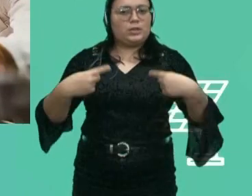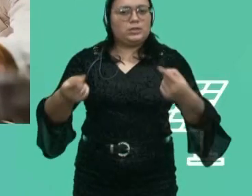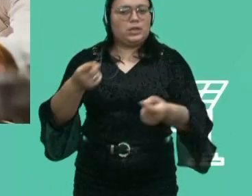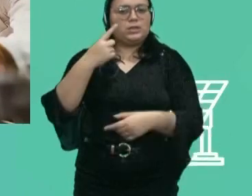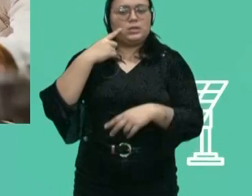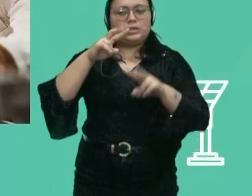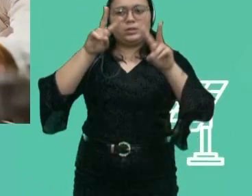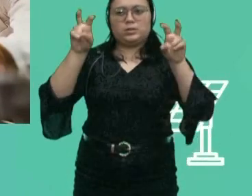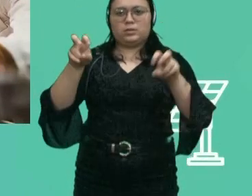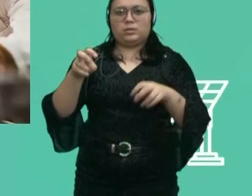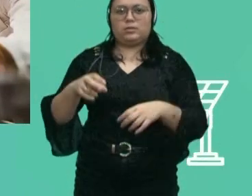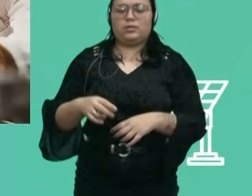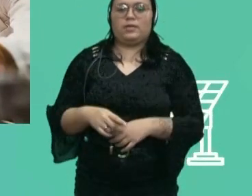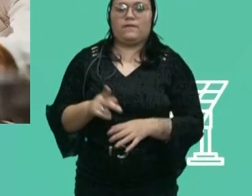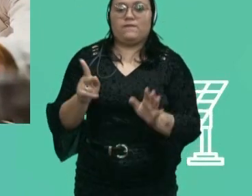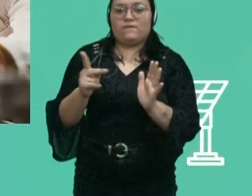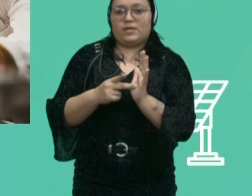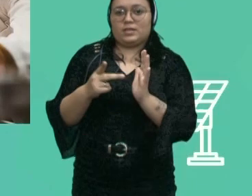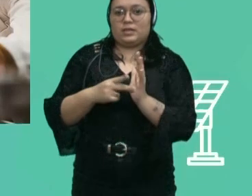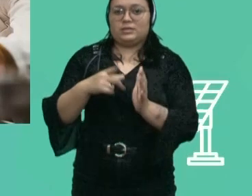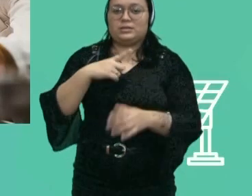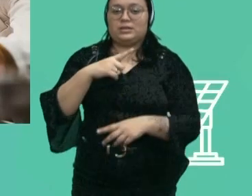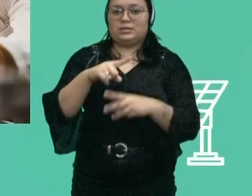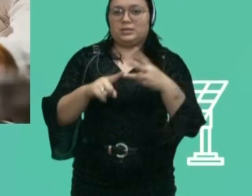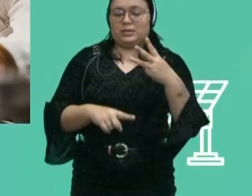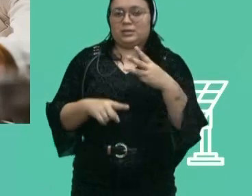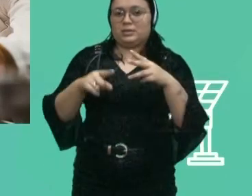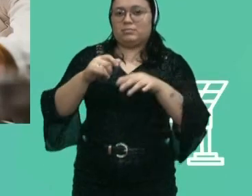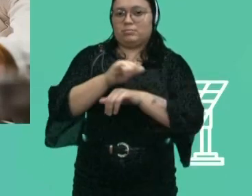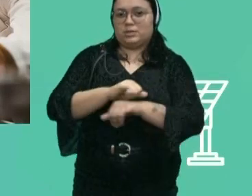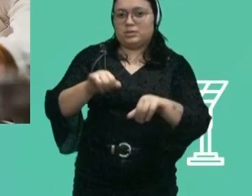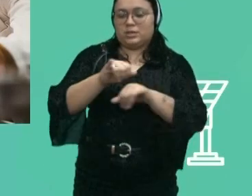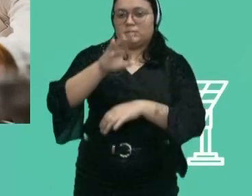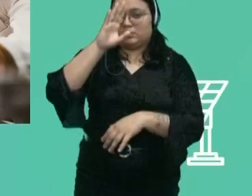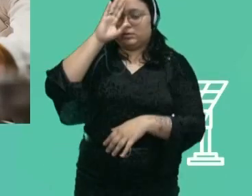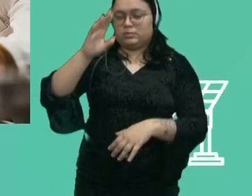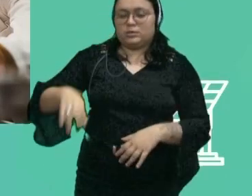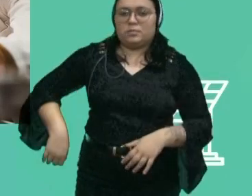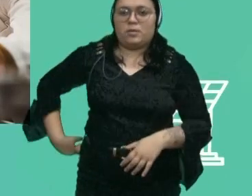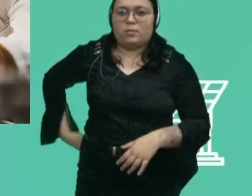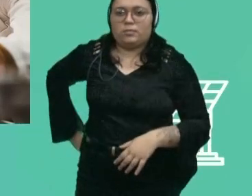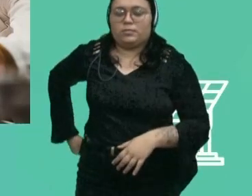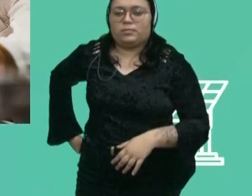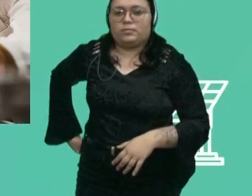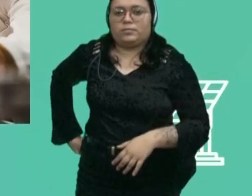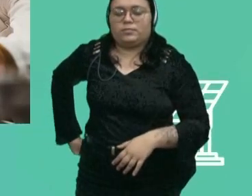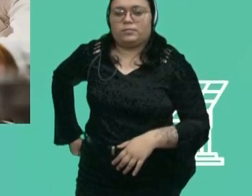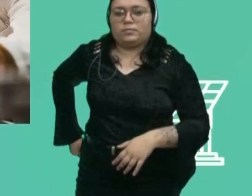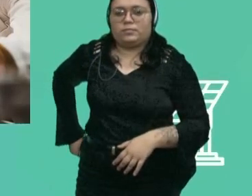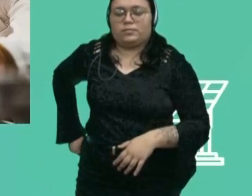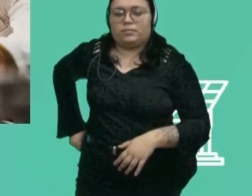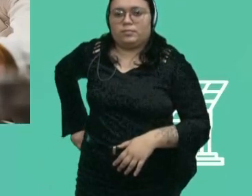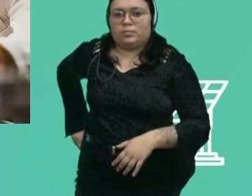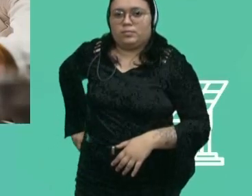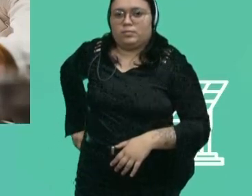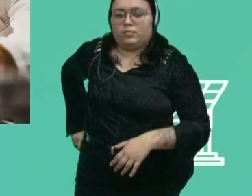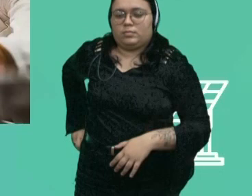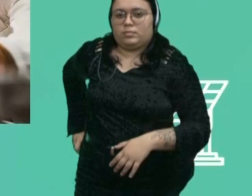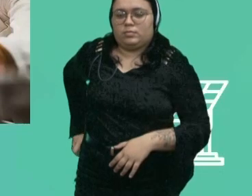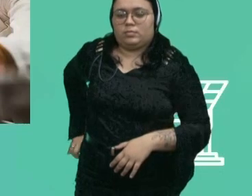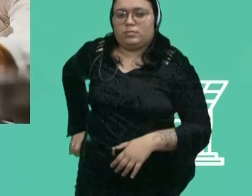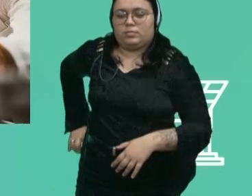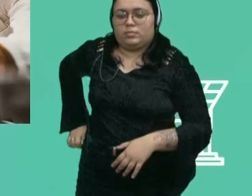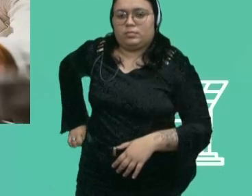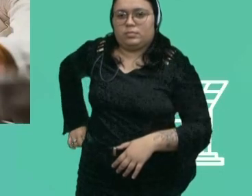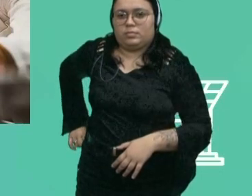here actually for over 18 years, and this is the most exciting time for hydrogen. And my three messages are